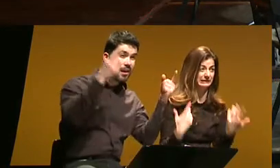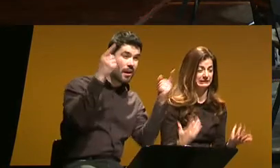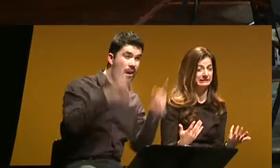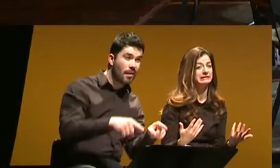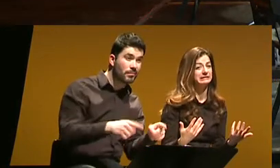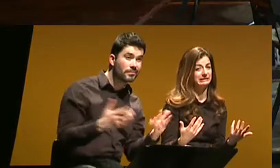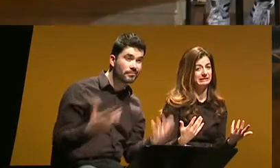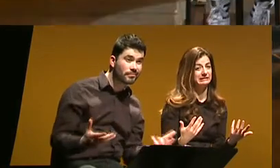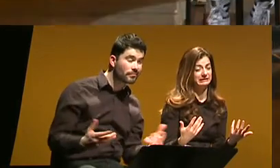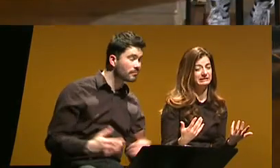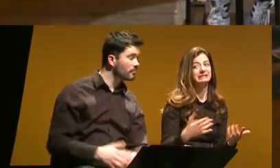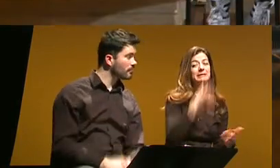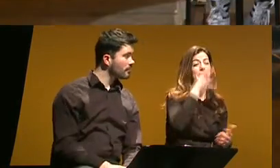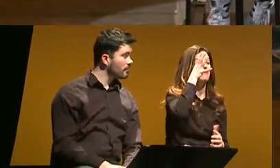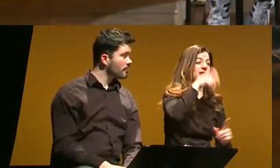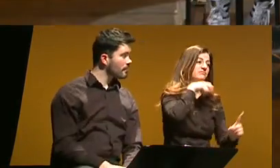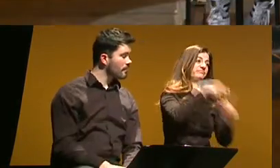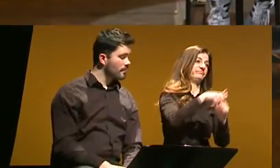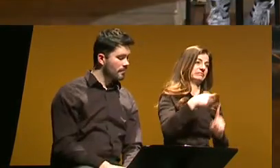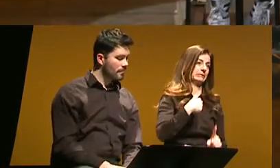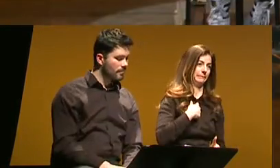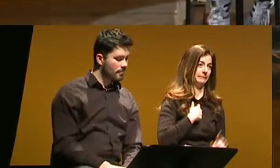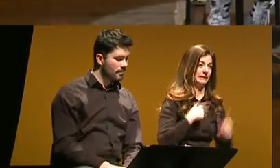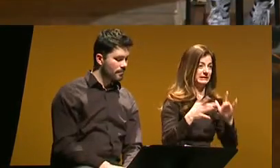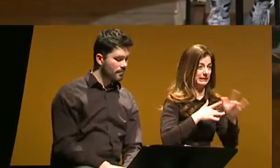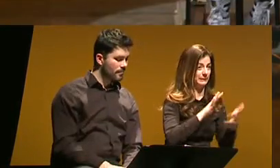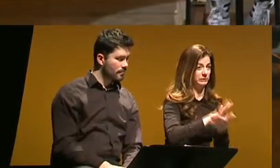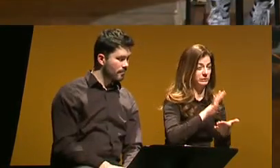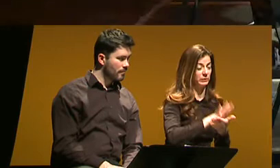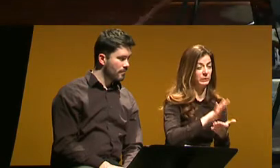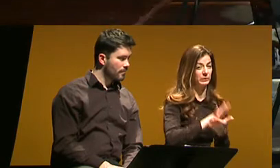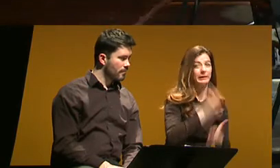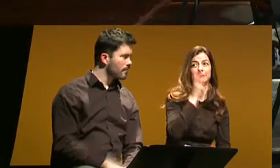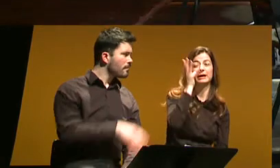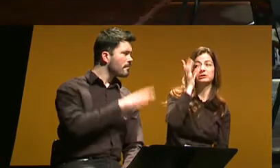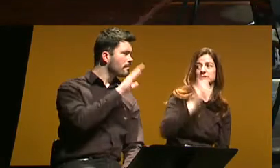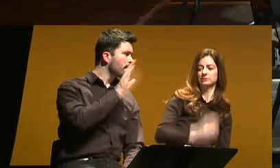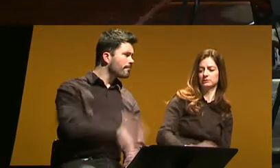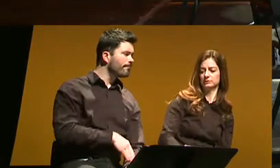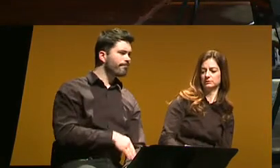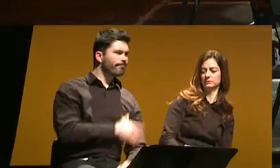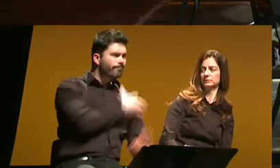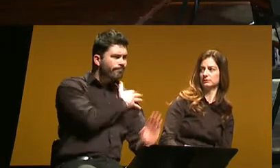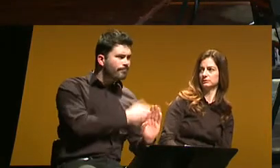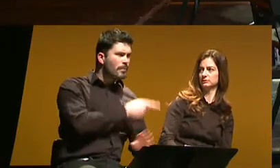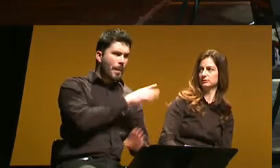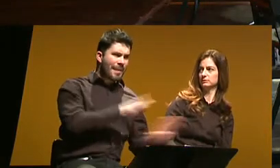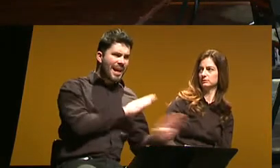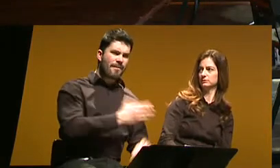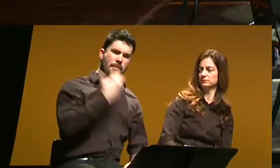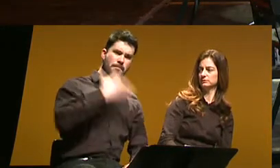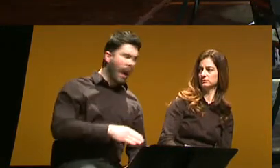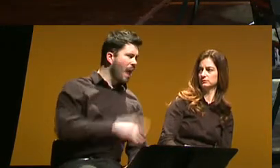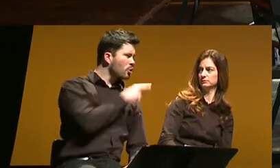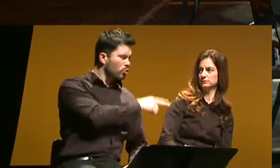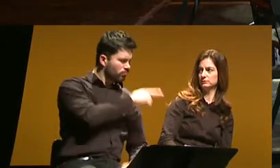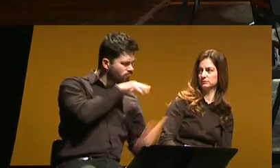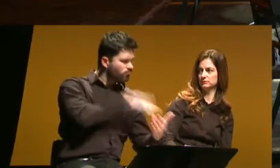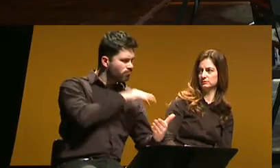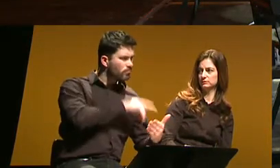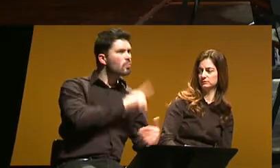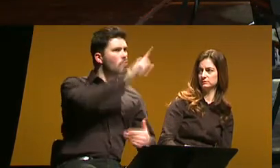One day. My parents catch me cutting class. They say, we don't like how you're acting. You need to start studying so you can go to